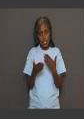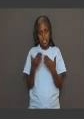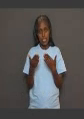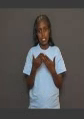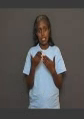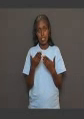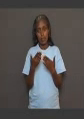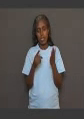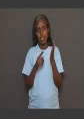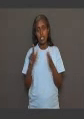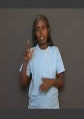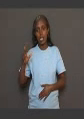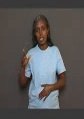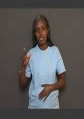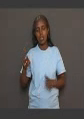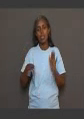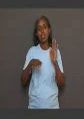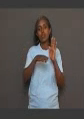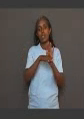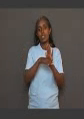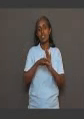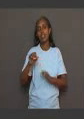lambda represents a scalar.